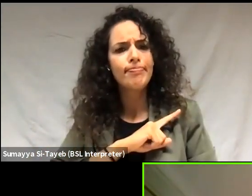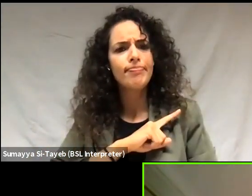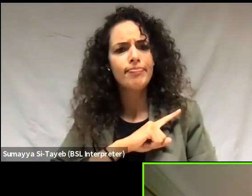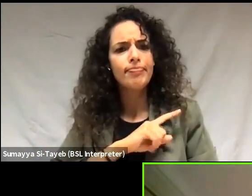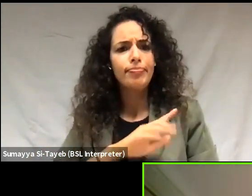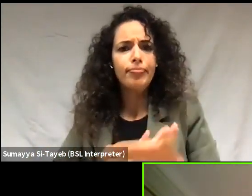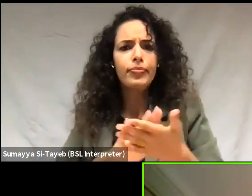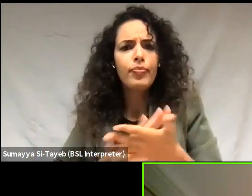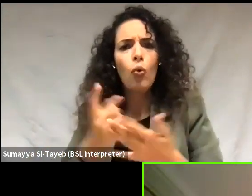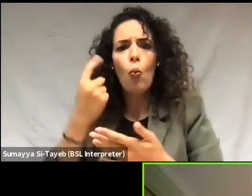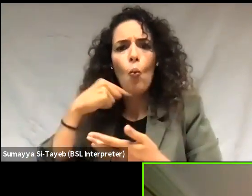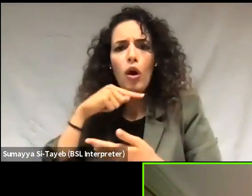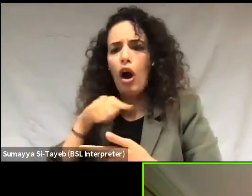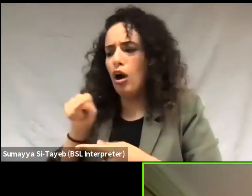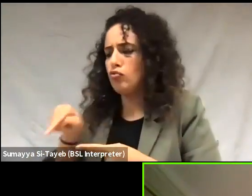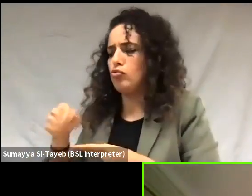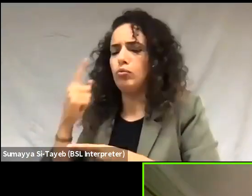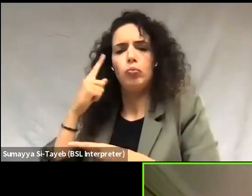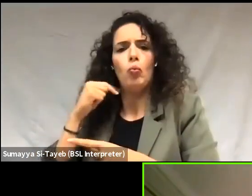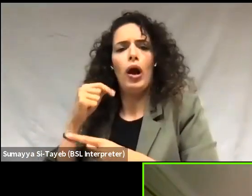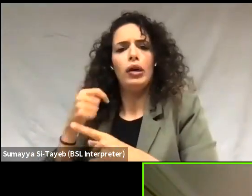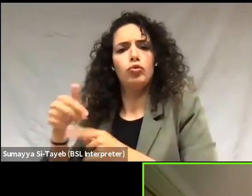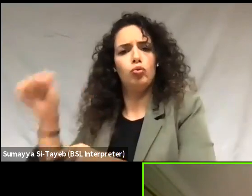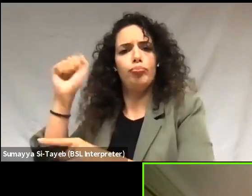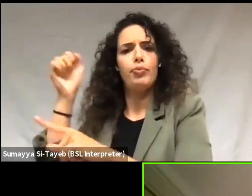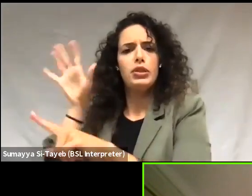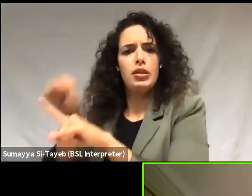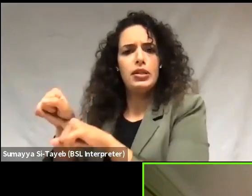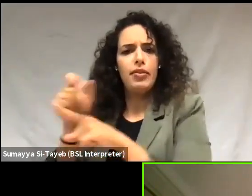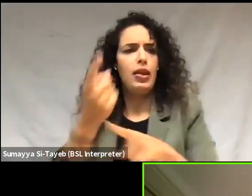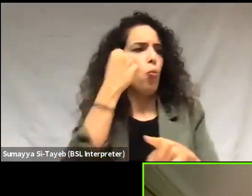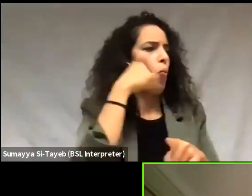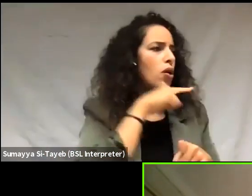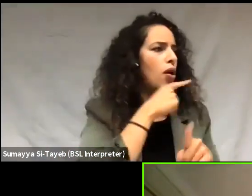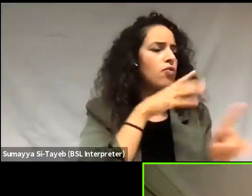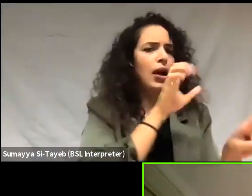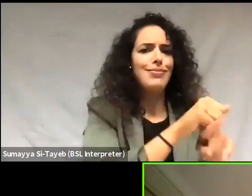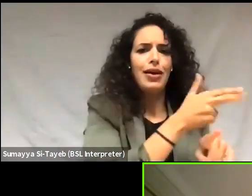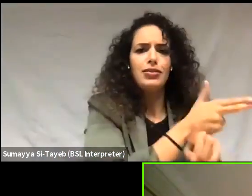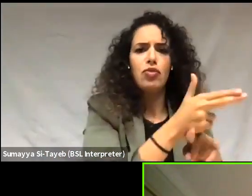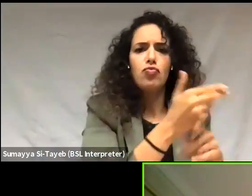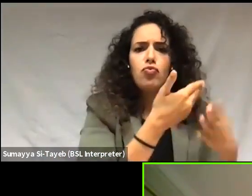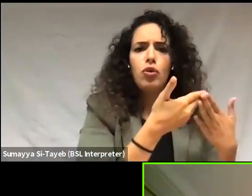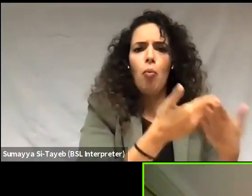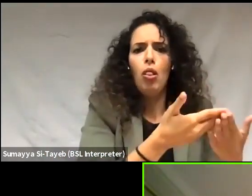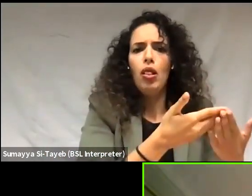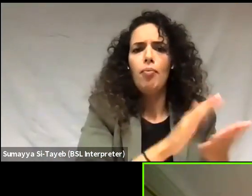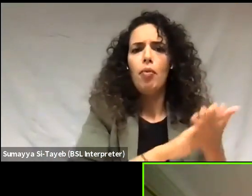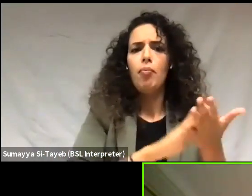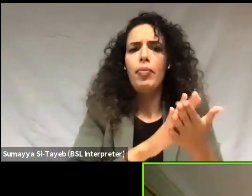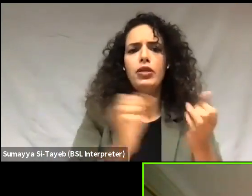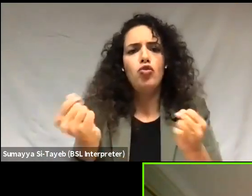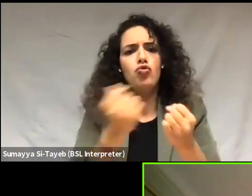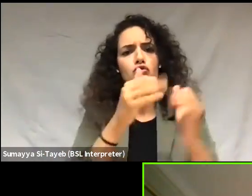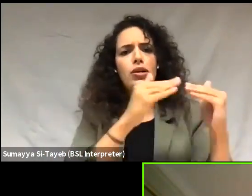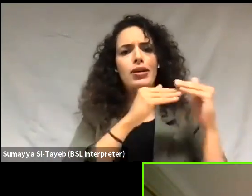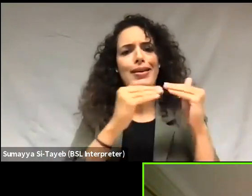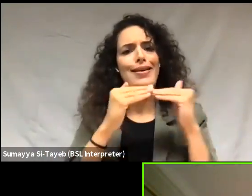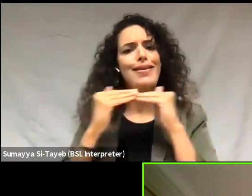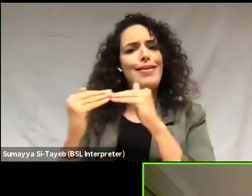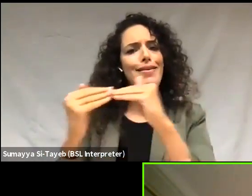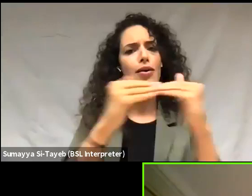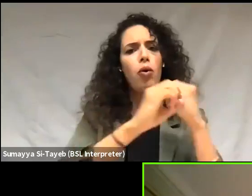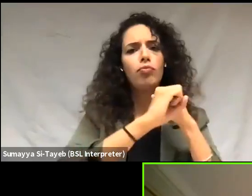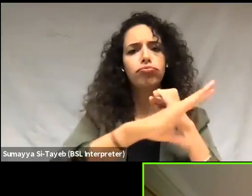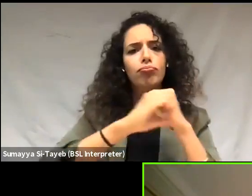100 white supremacist attacks and 100 attacks by so-called Muslims, and therefore the coverage should be proportional. That's not quite how things work. And I